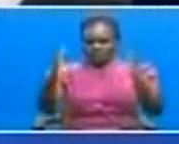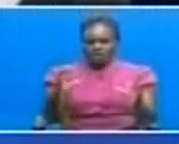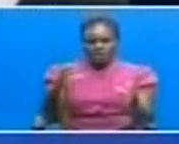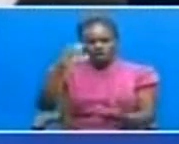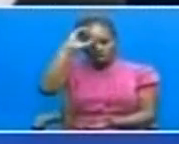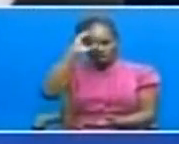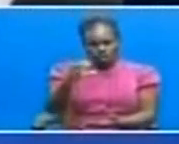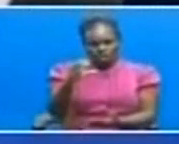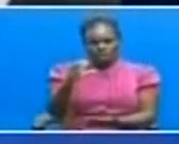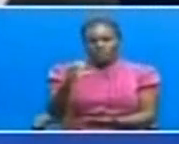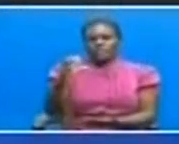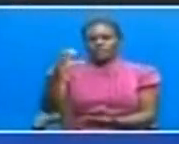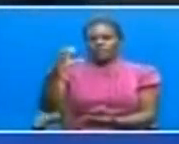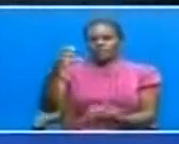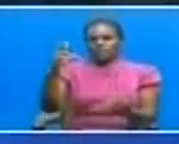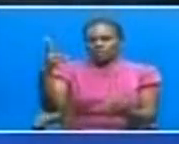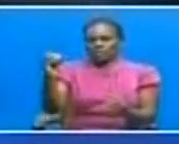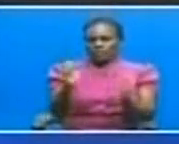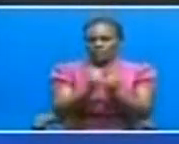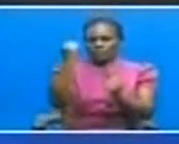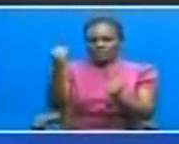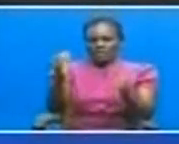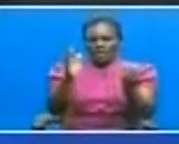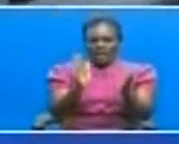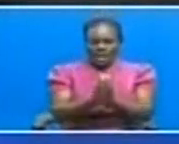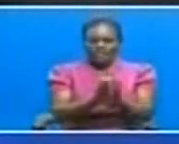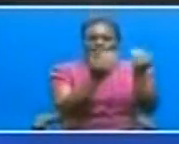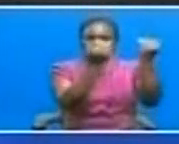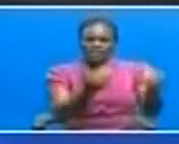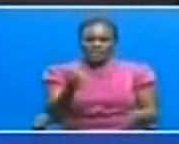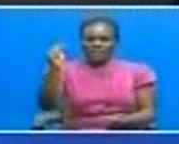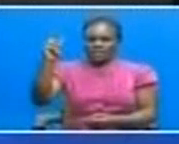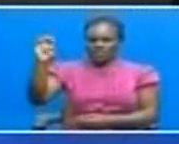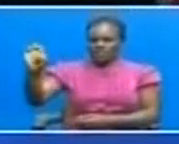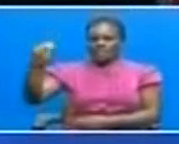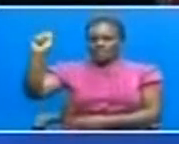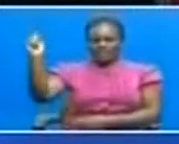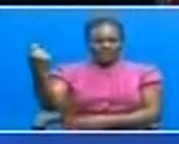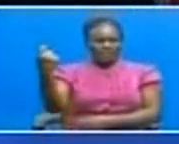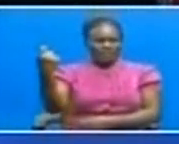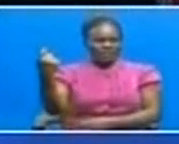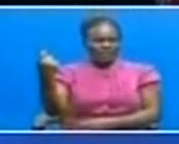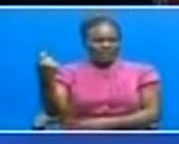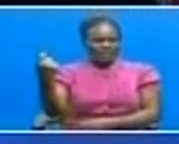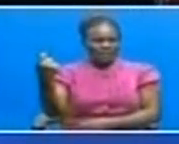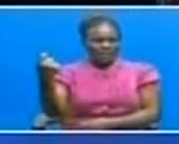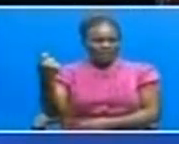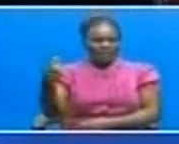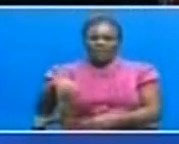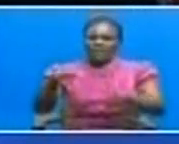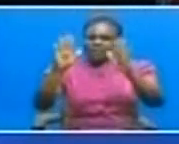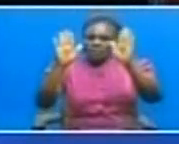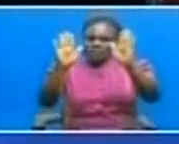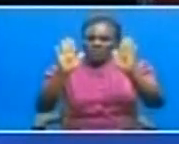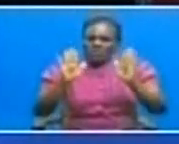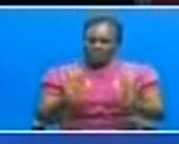of the GES 2015 and the needs of the millions of SMEs in Kenya. Sisi hatuoni kama kuna maana sana ya Obama kukuja